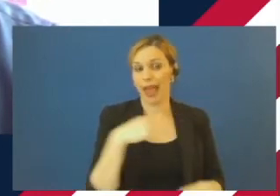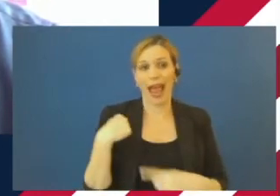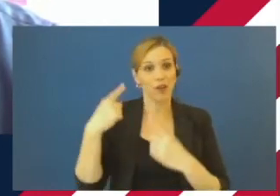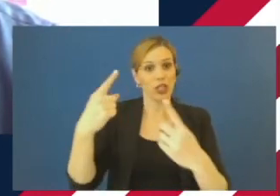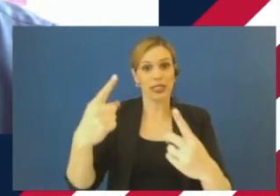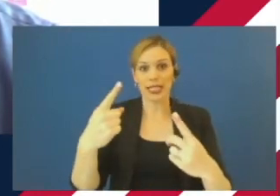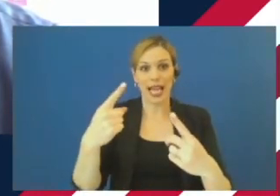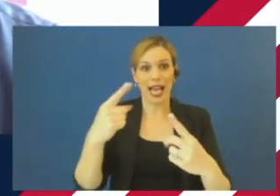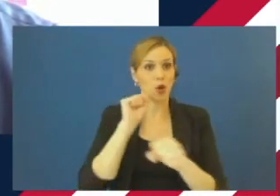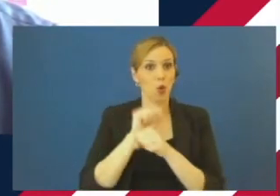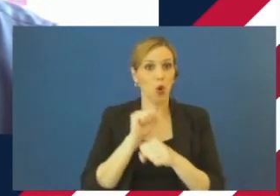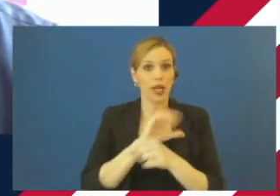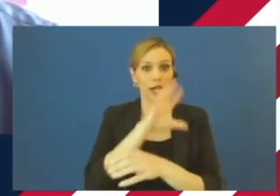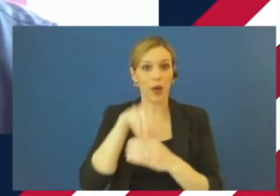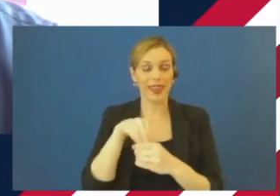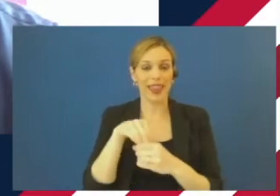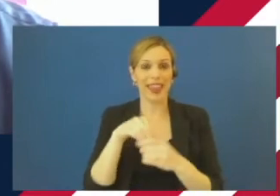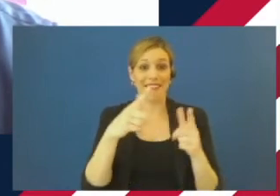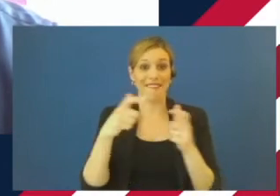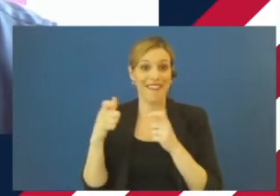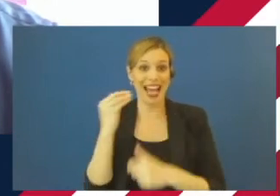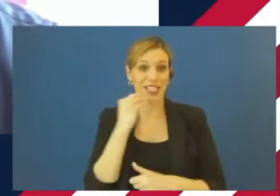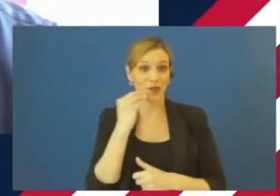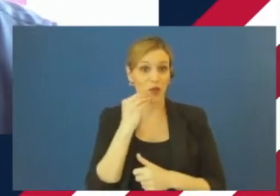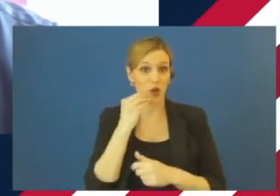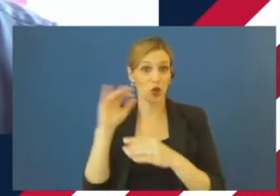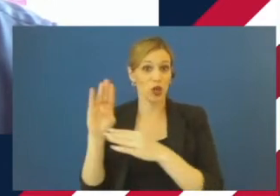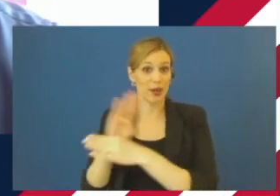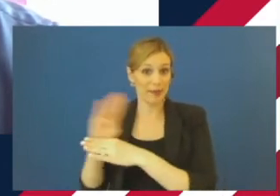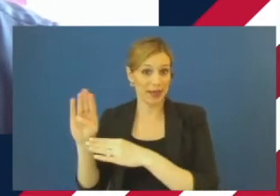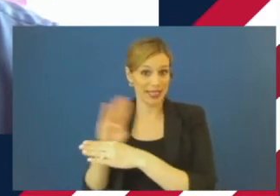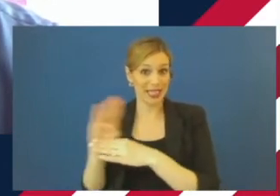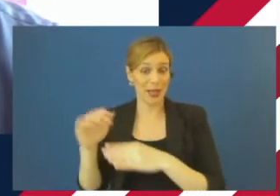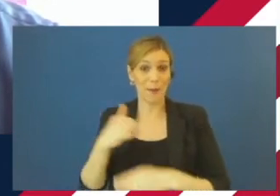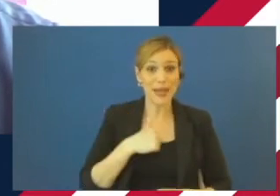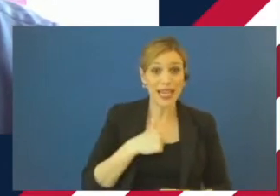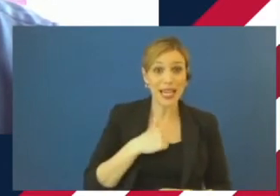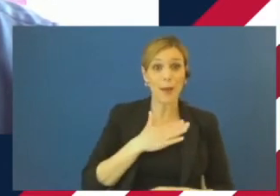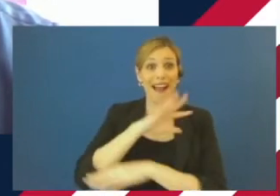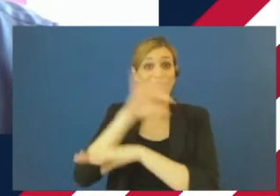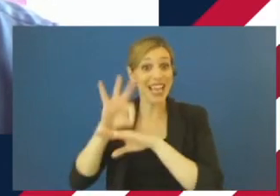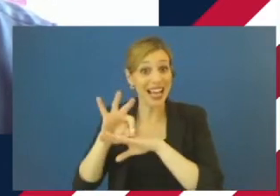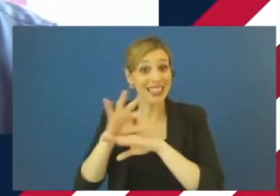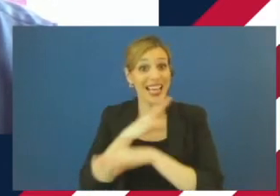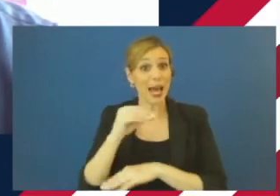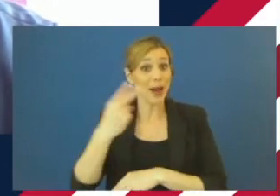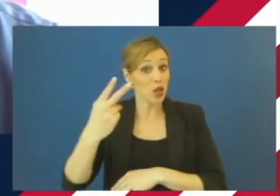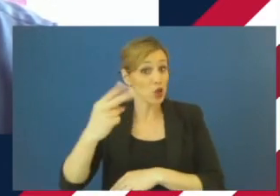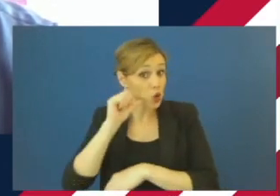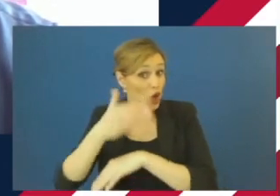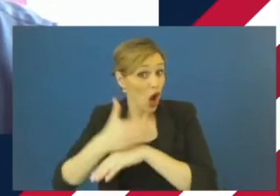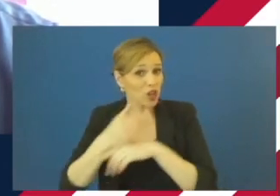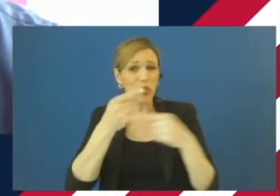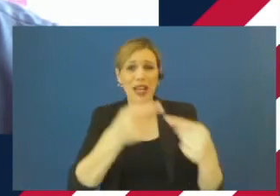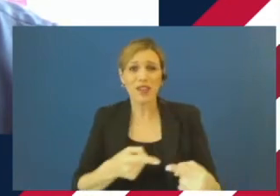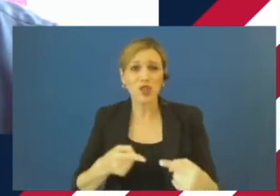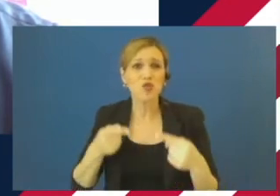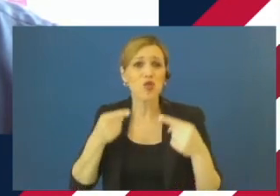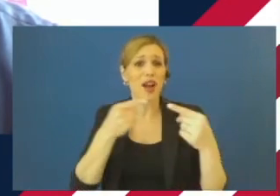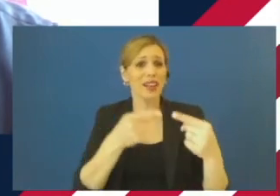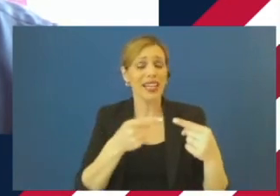years. Me and my fiance and our 3 daughters have struggled to survive. Twice we've become homeless due to our low